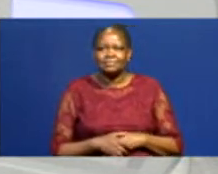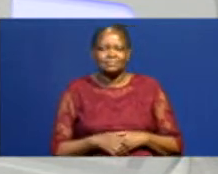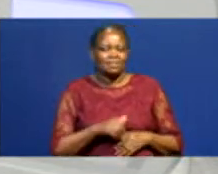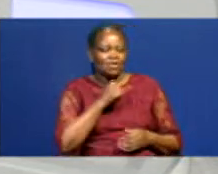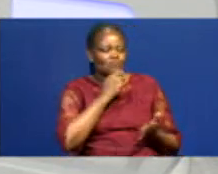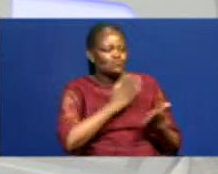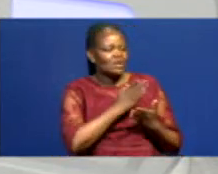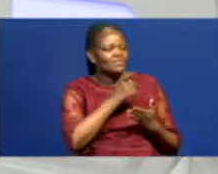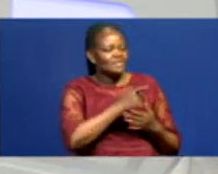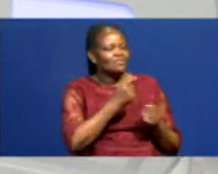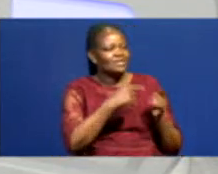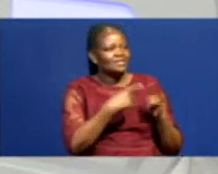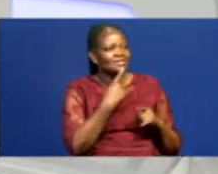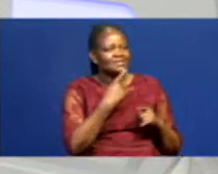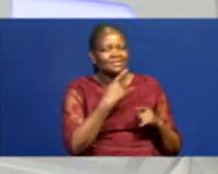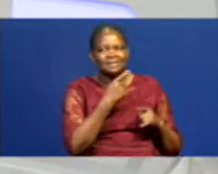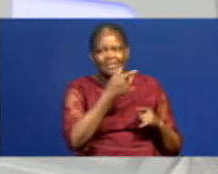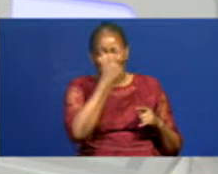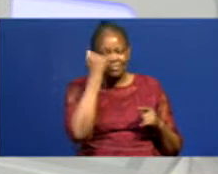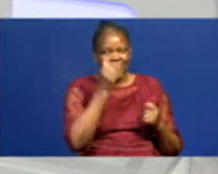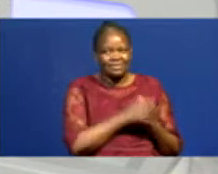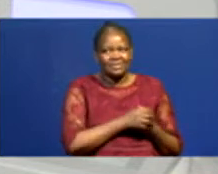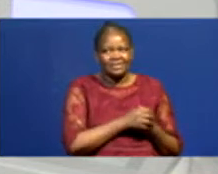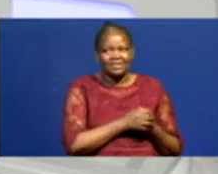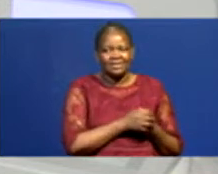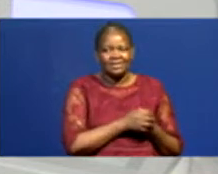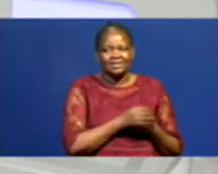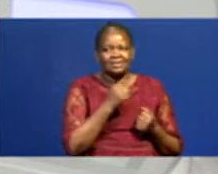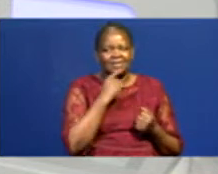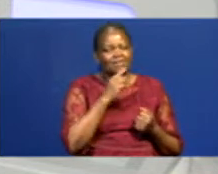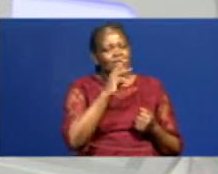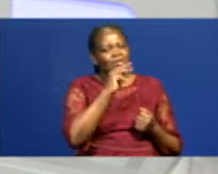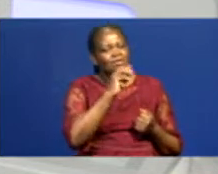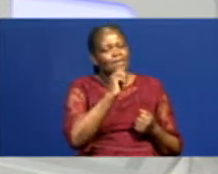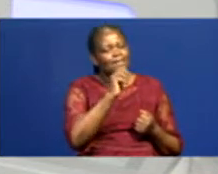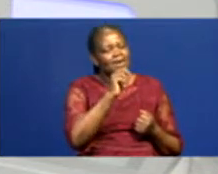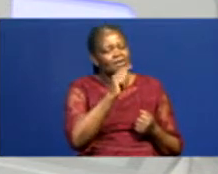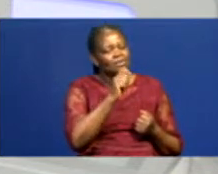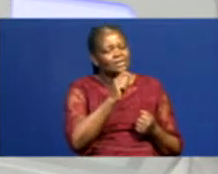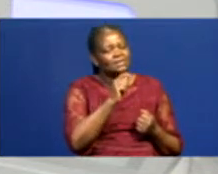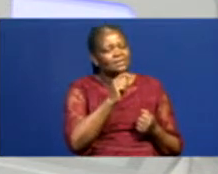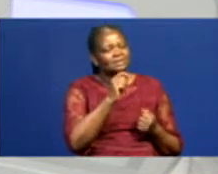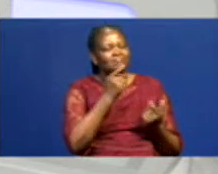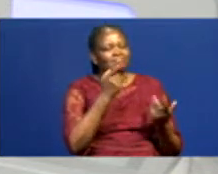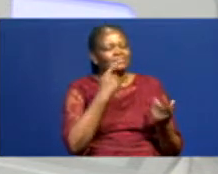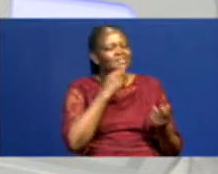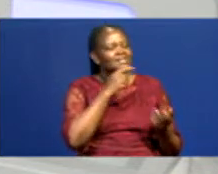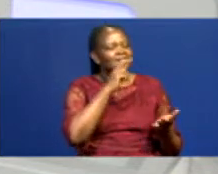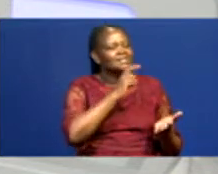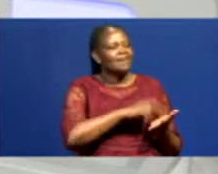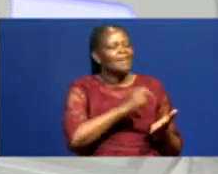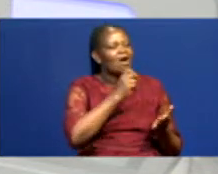whether this one I should ask you. Mm-hmm. Because, you know, we call you Maraquet. Okay. Jump high or run fast?